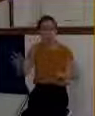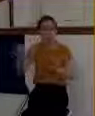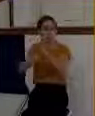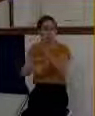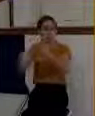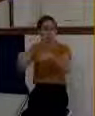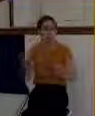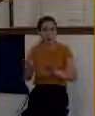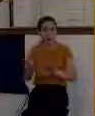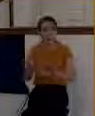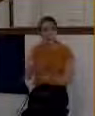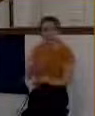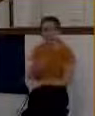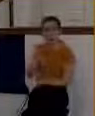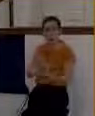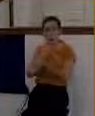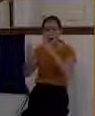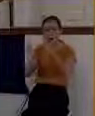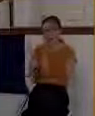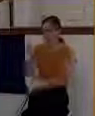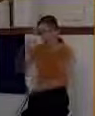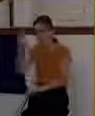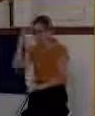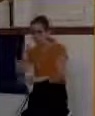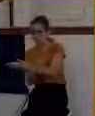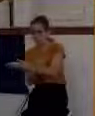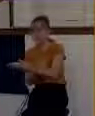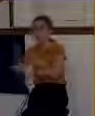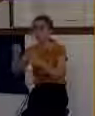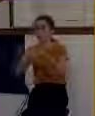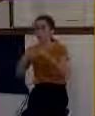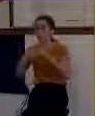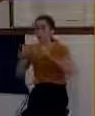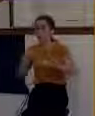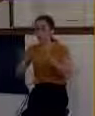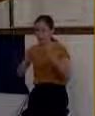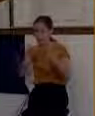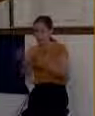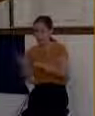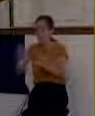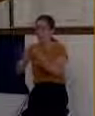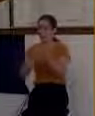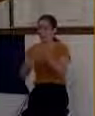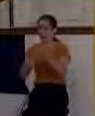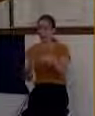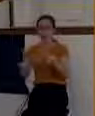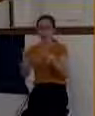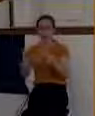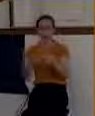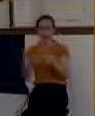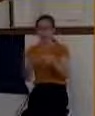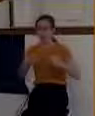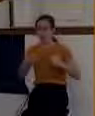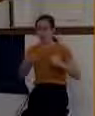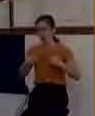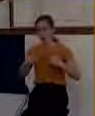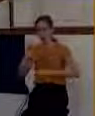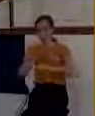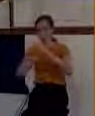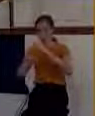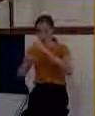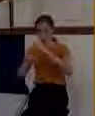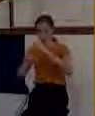When I am dead, then bury me in the sepulcher wherein the man of God is buried. Lay my bones beside his bones.